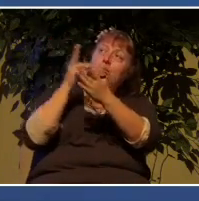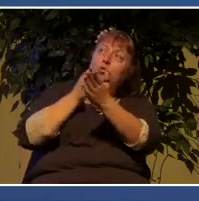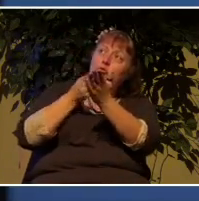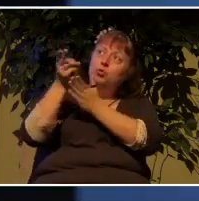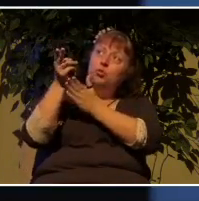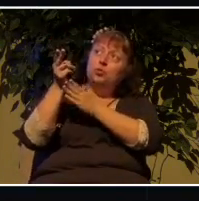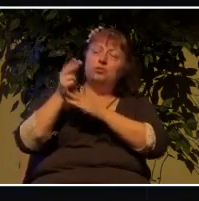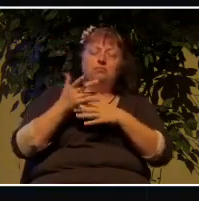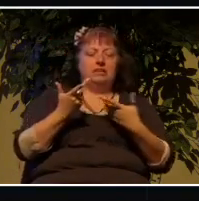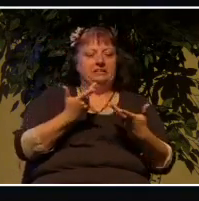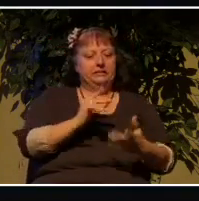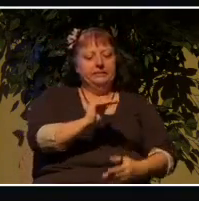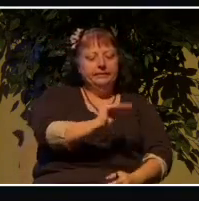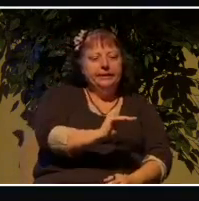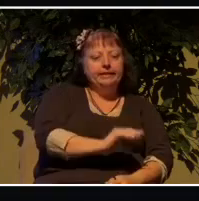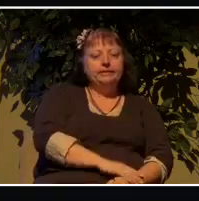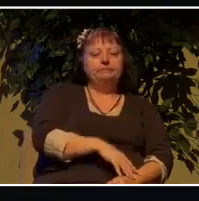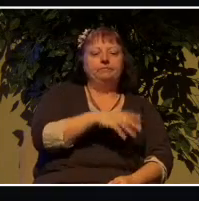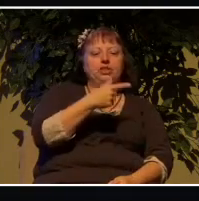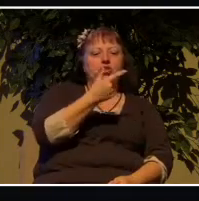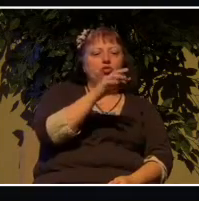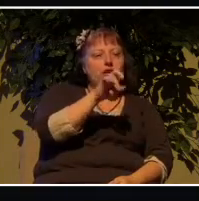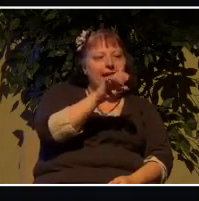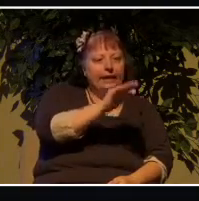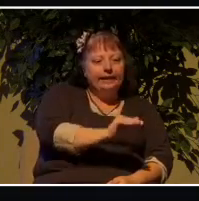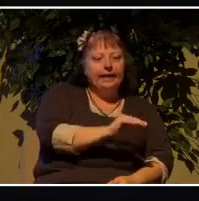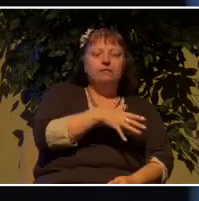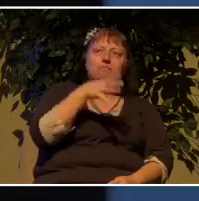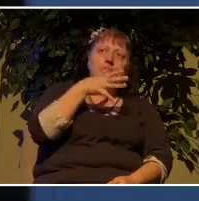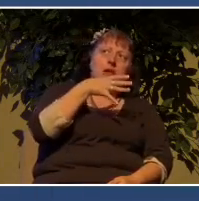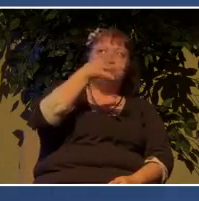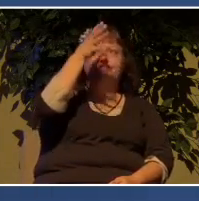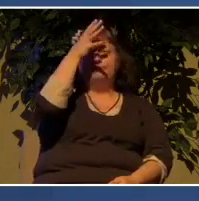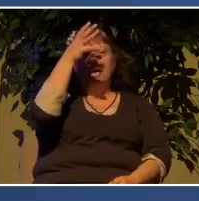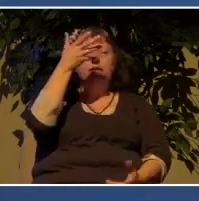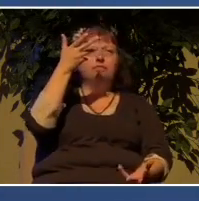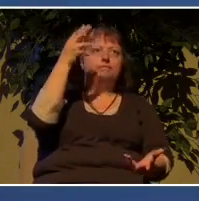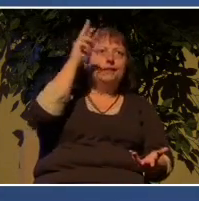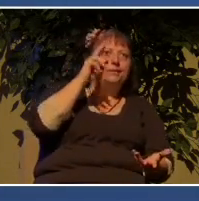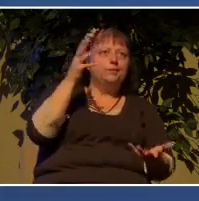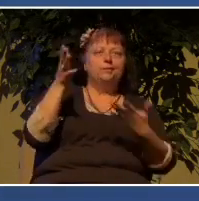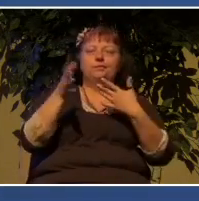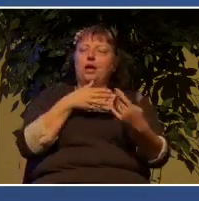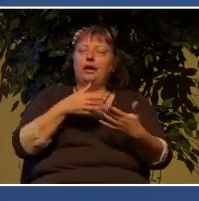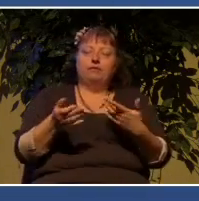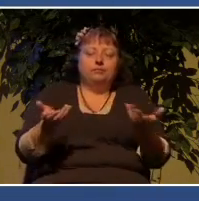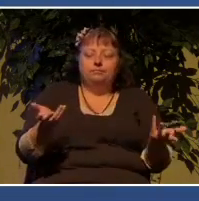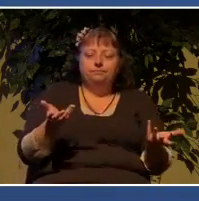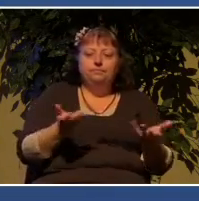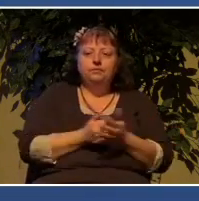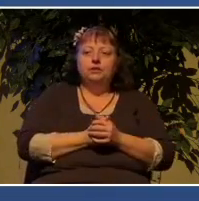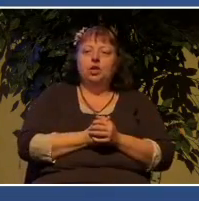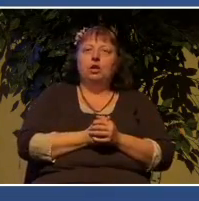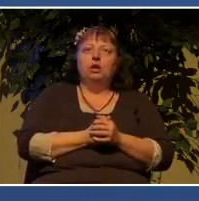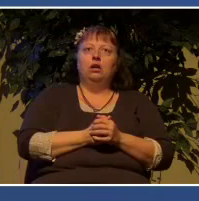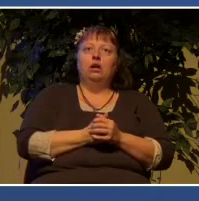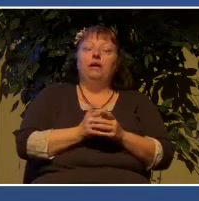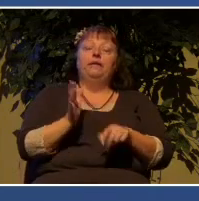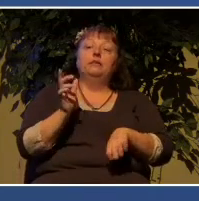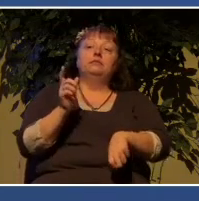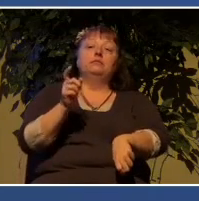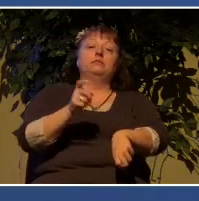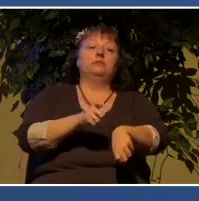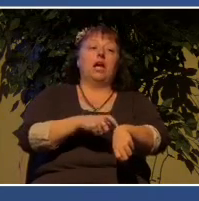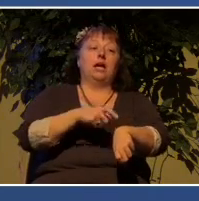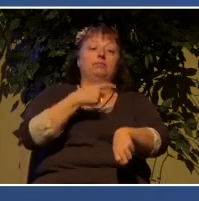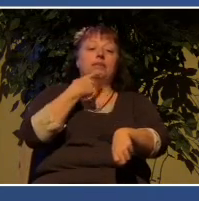your grandkid or your mom or your dad or your uncle or your aunt, there comes a point at which you say, I